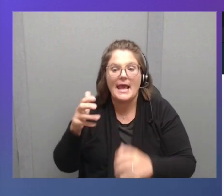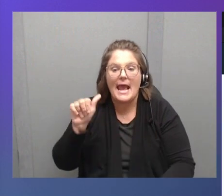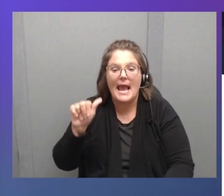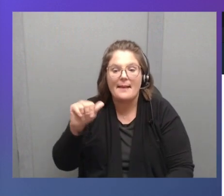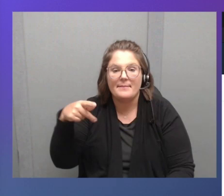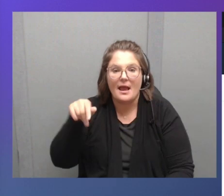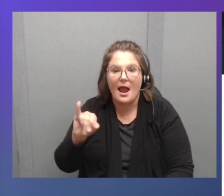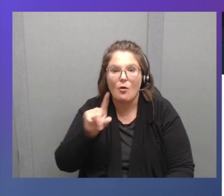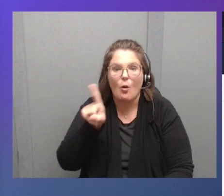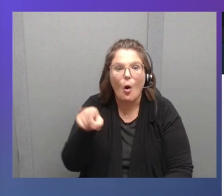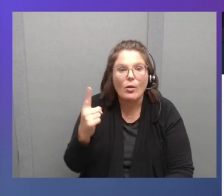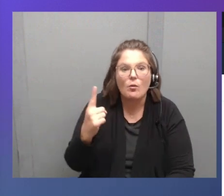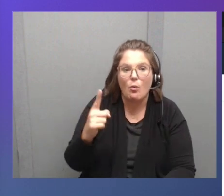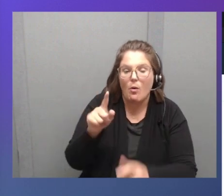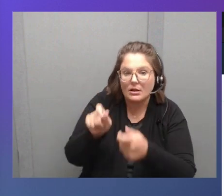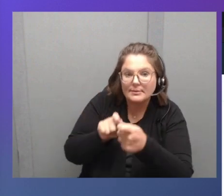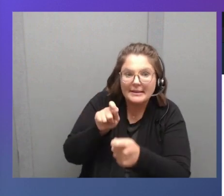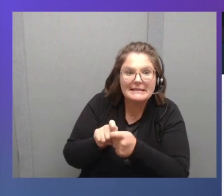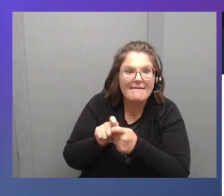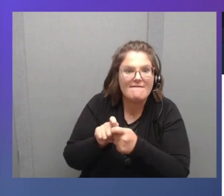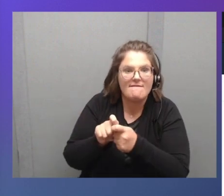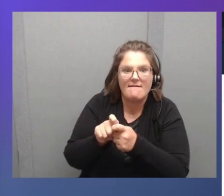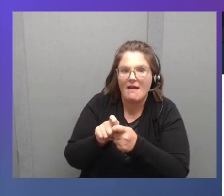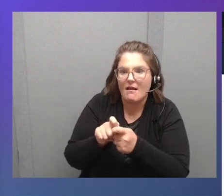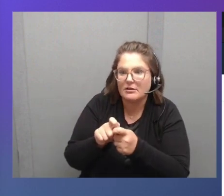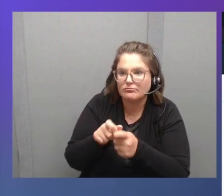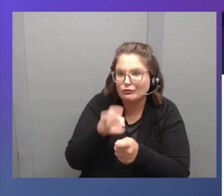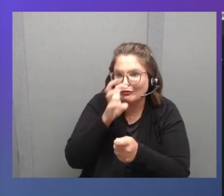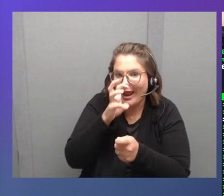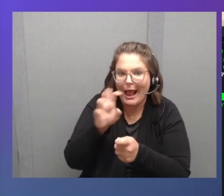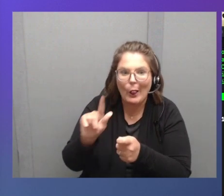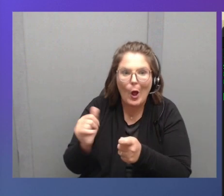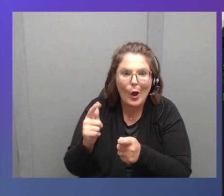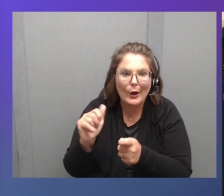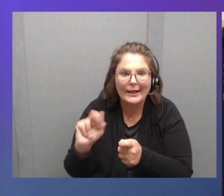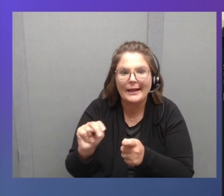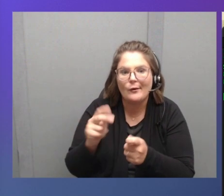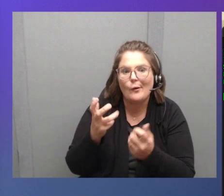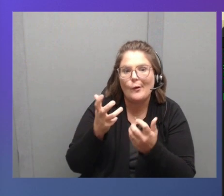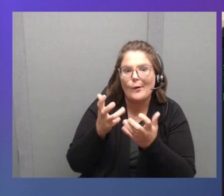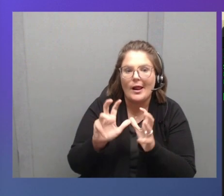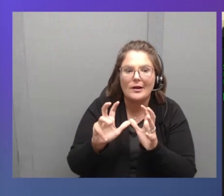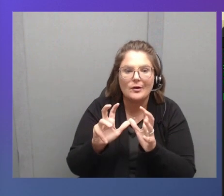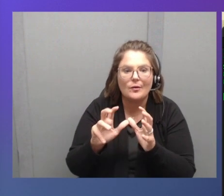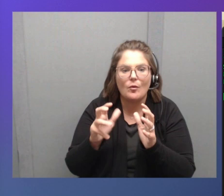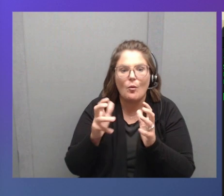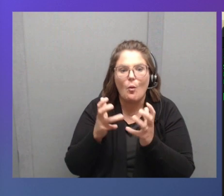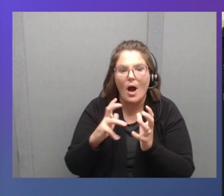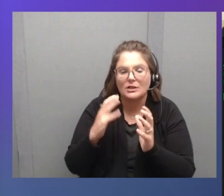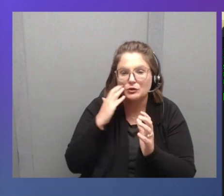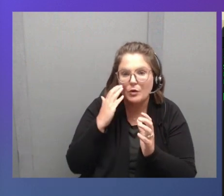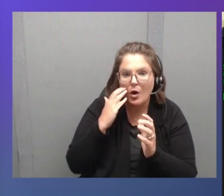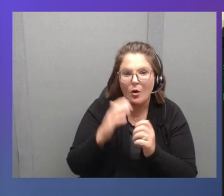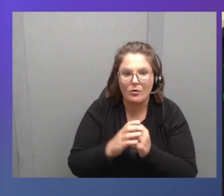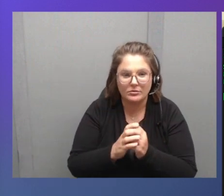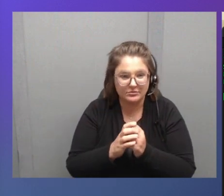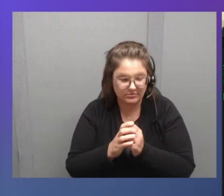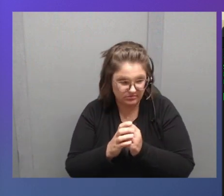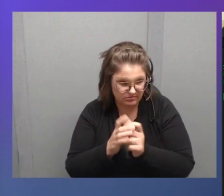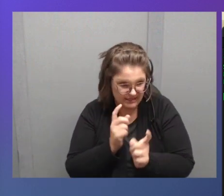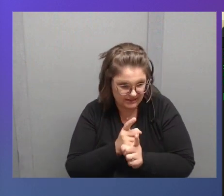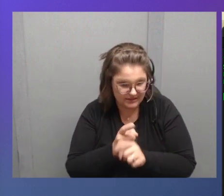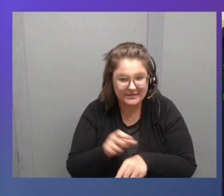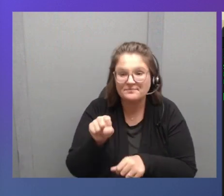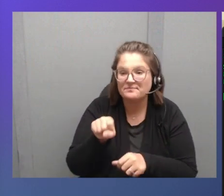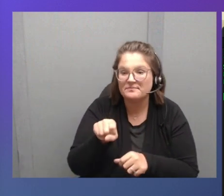explicit logging in X directory, or we're going to just tail the log, and if something comes out, we want to know about it. Is that about right? That's exactly it.